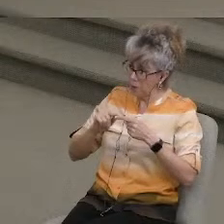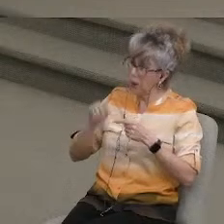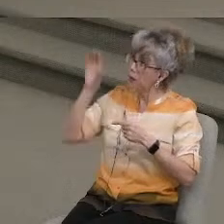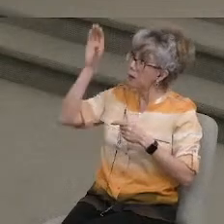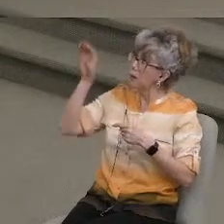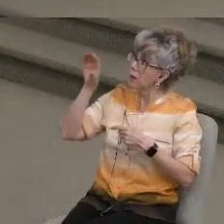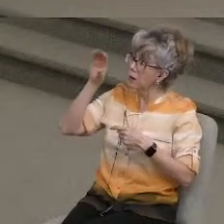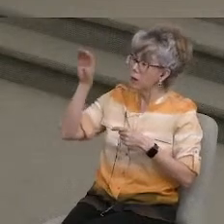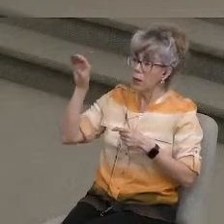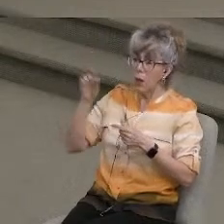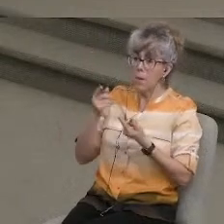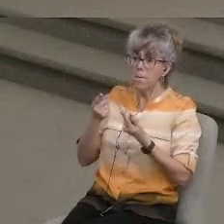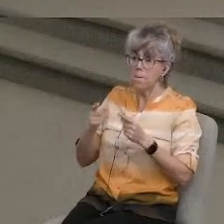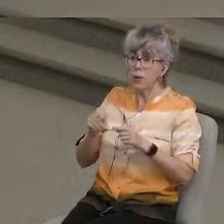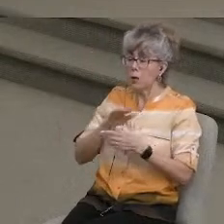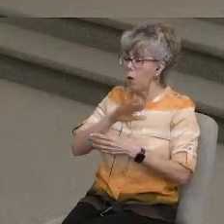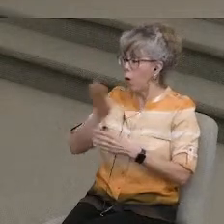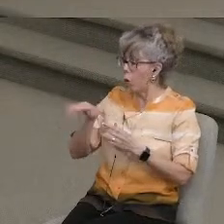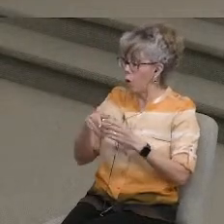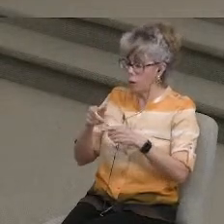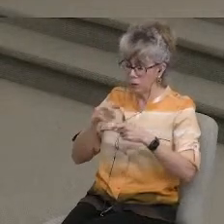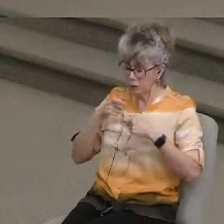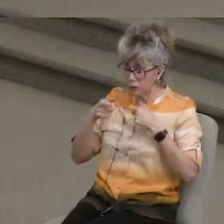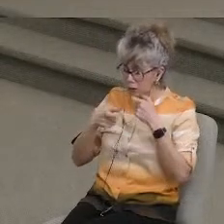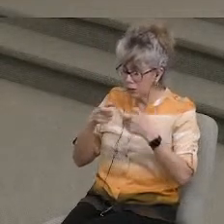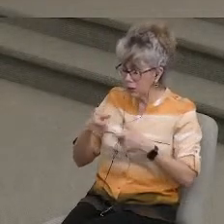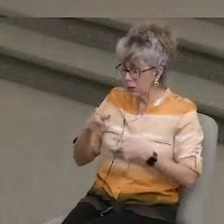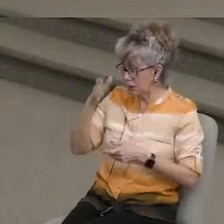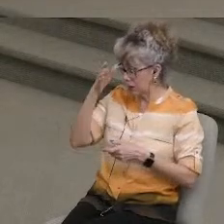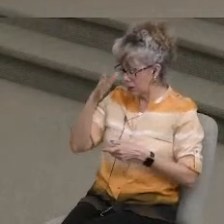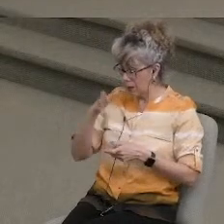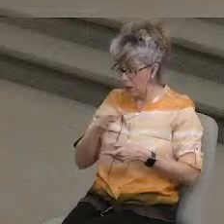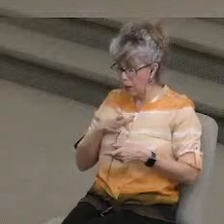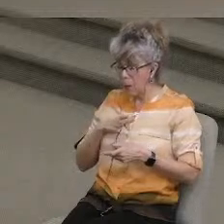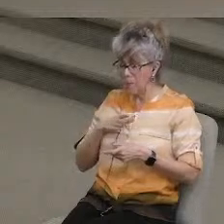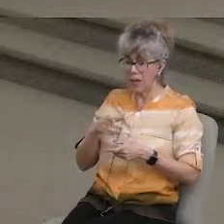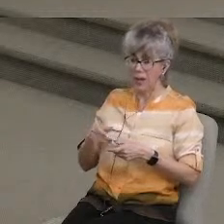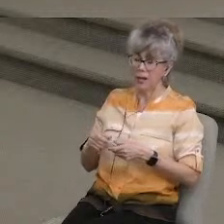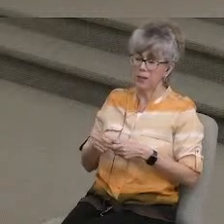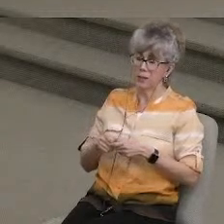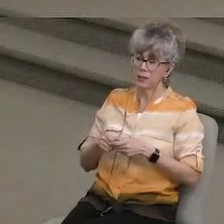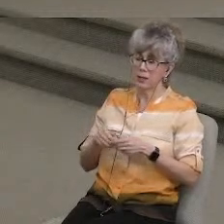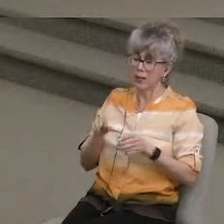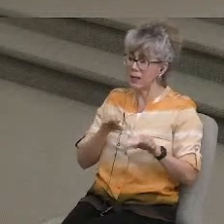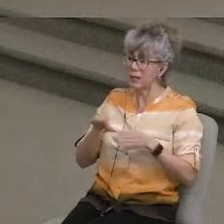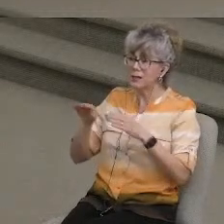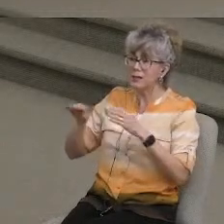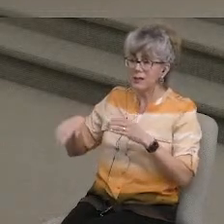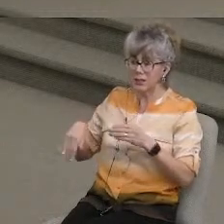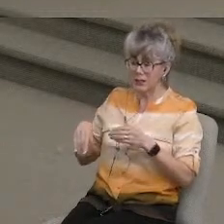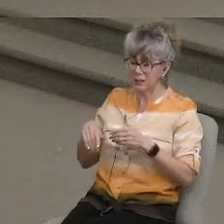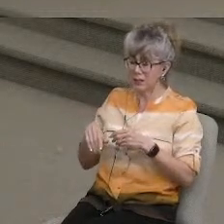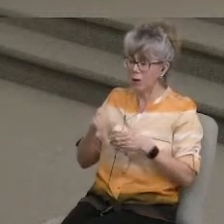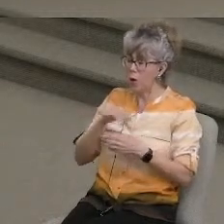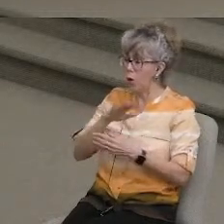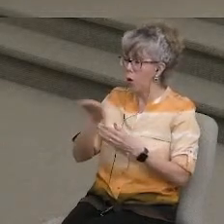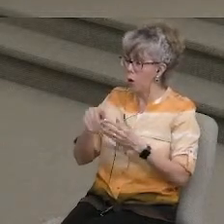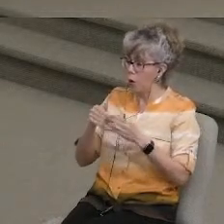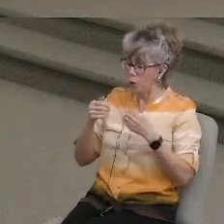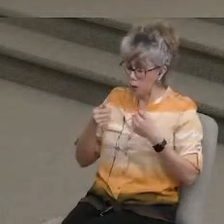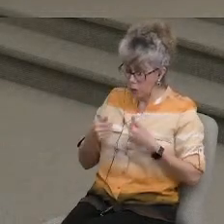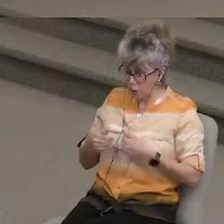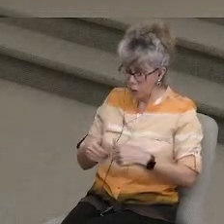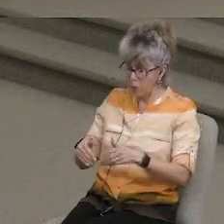have to endure all the sins that mankind have ever committed until from Adam and Eve all the way until the